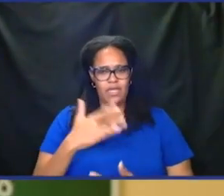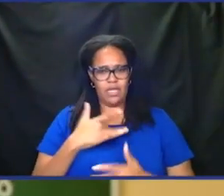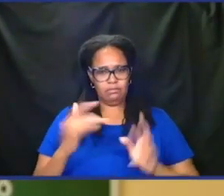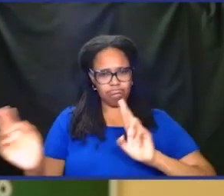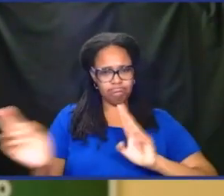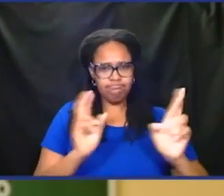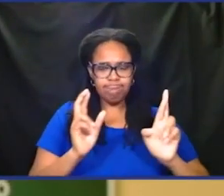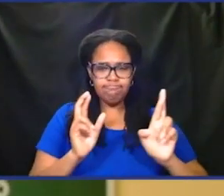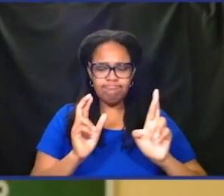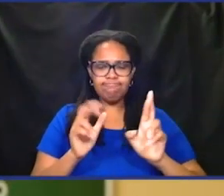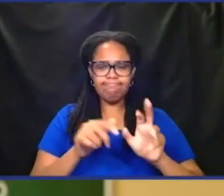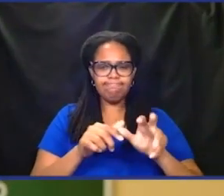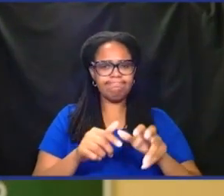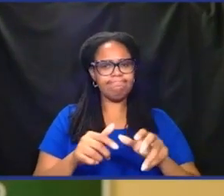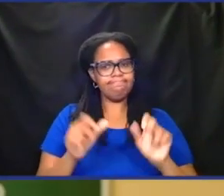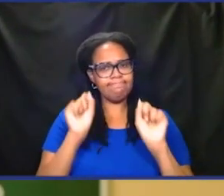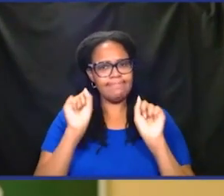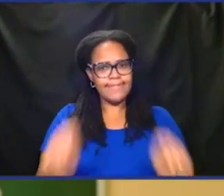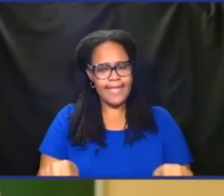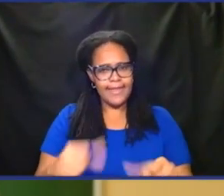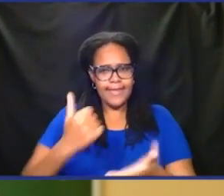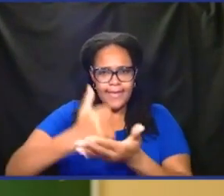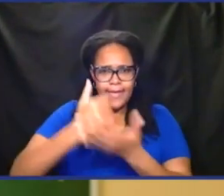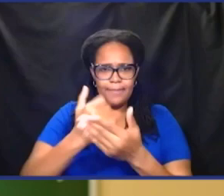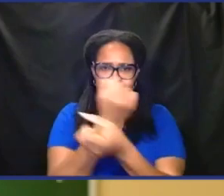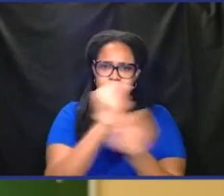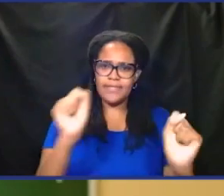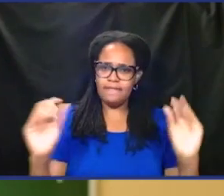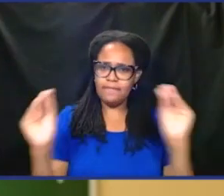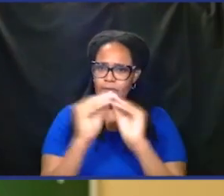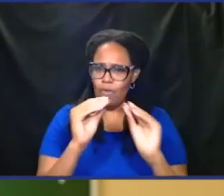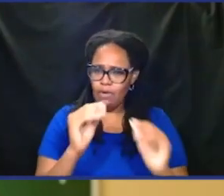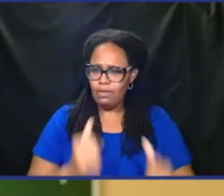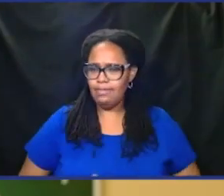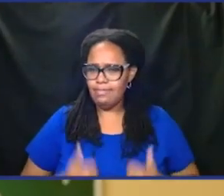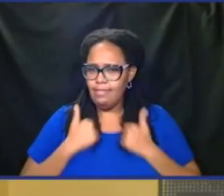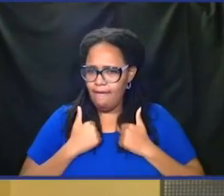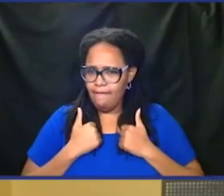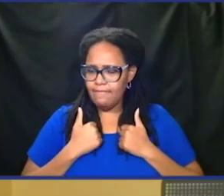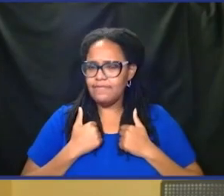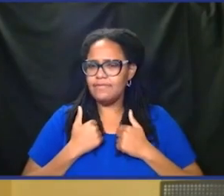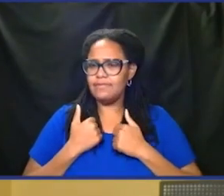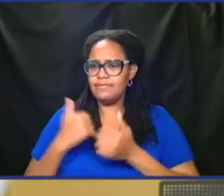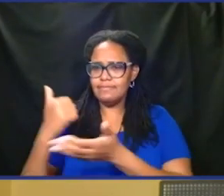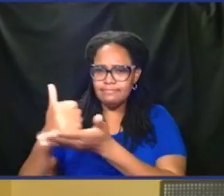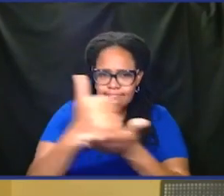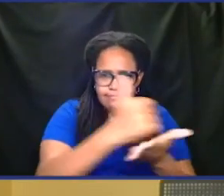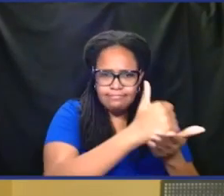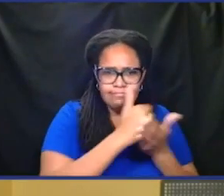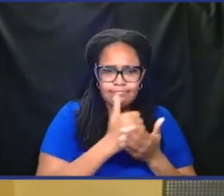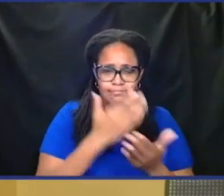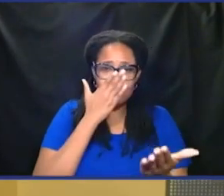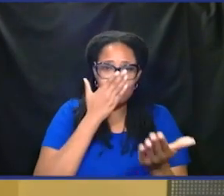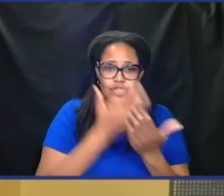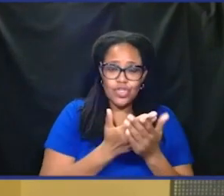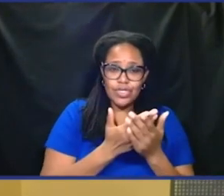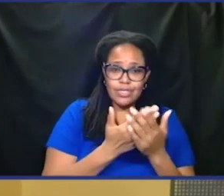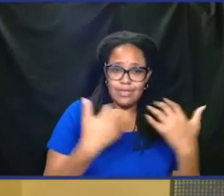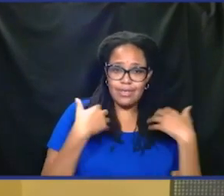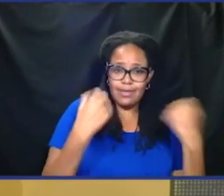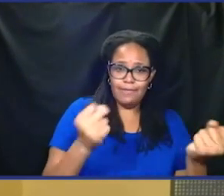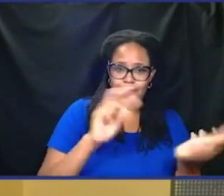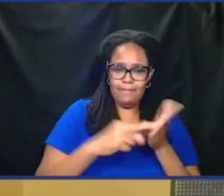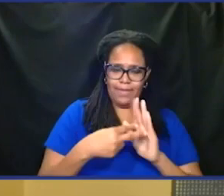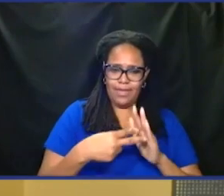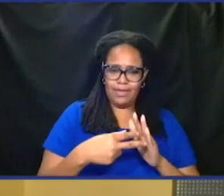and, of course, be able to save more lives. Good health means you're able to be of help not only